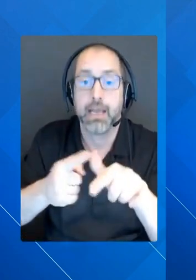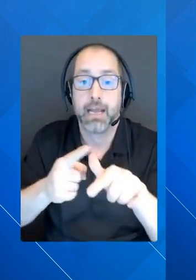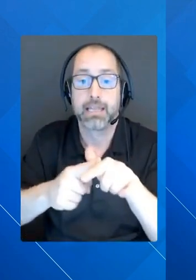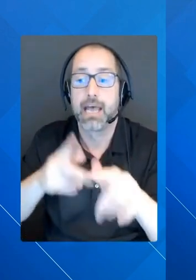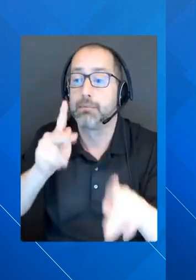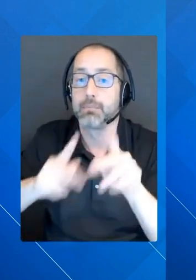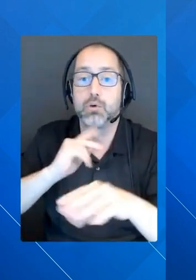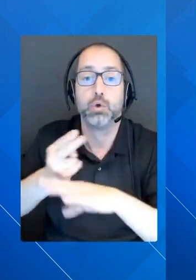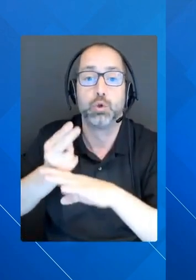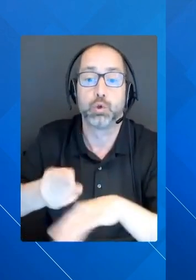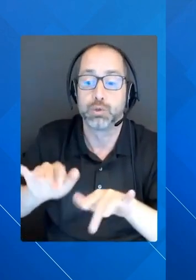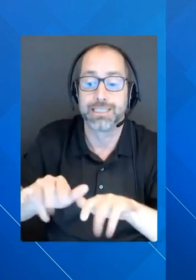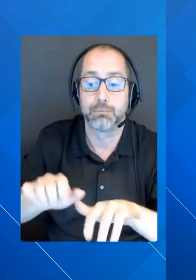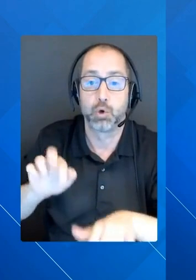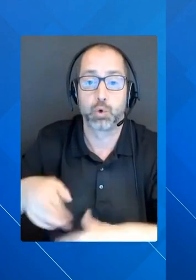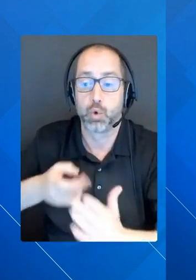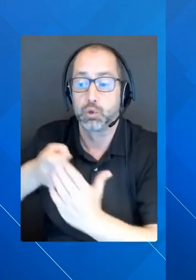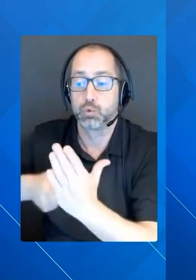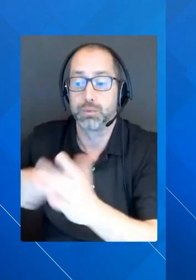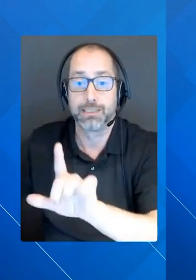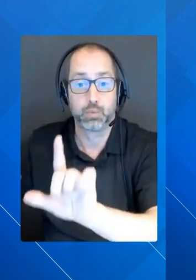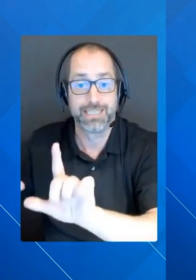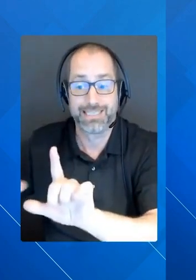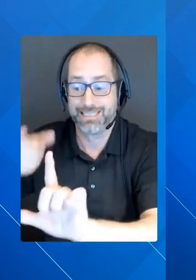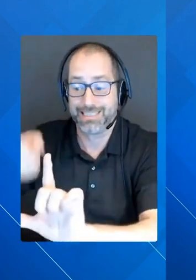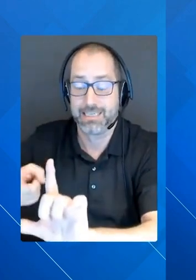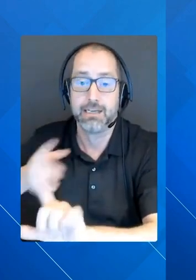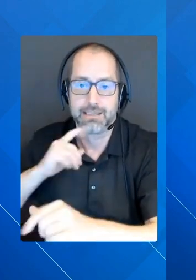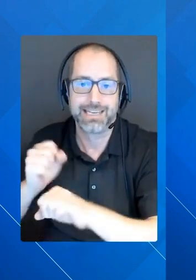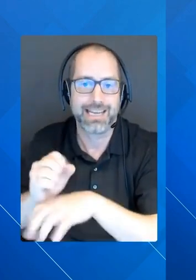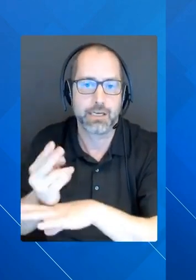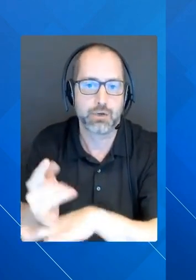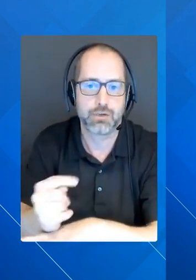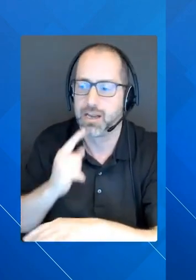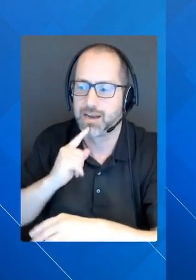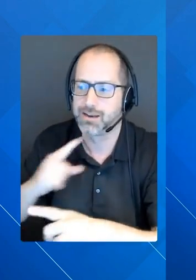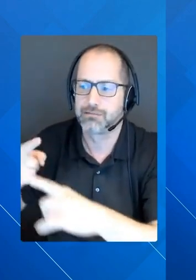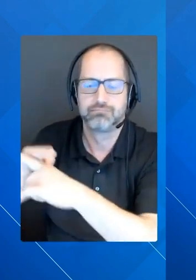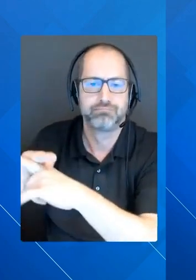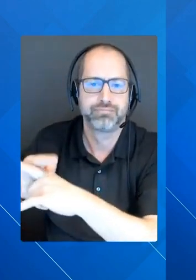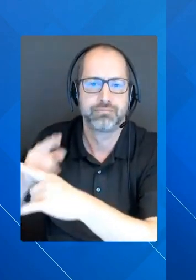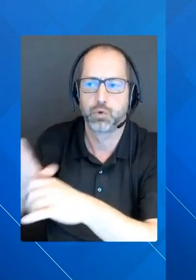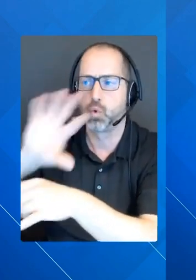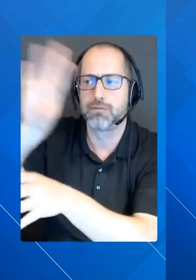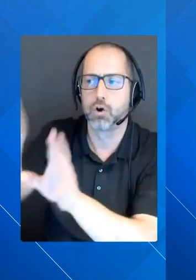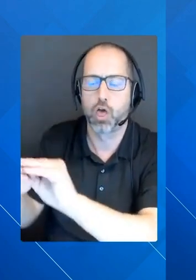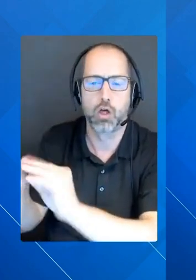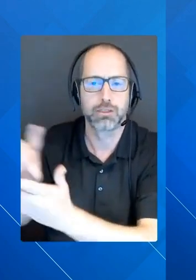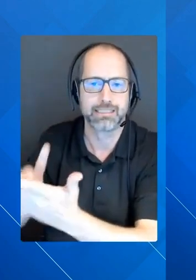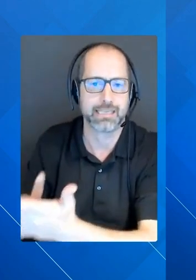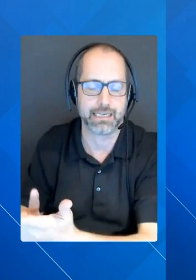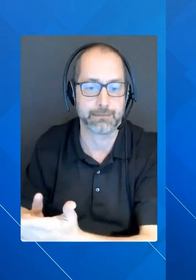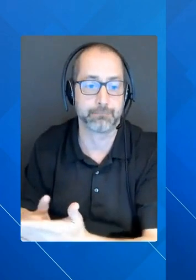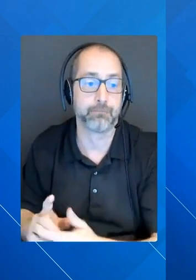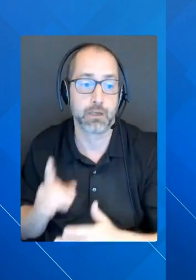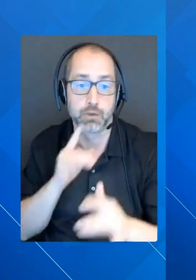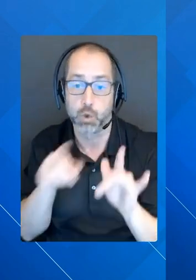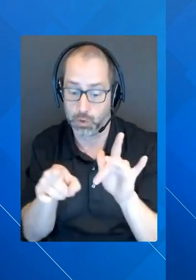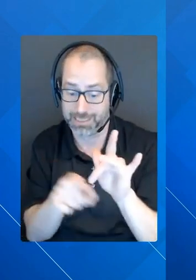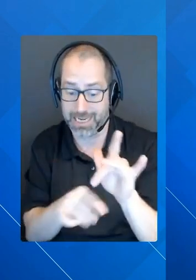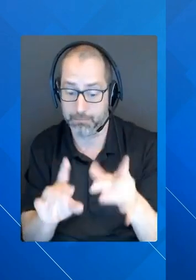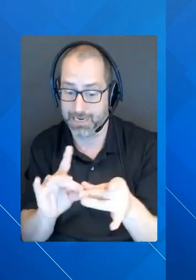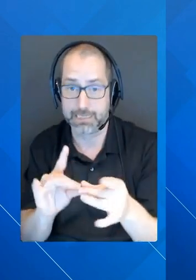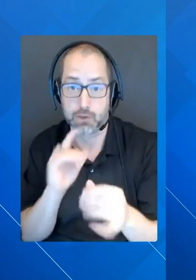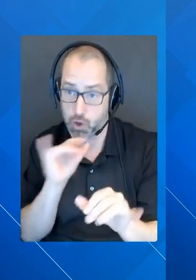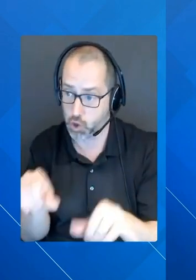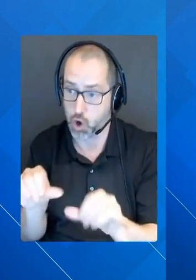a keyboard or screen reader can use it, and it doesn't get in the way of the overall design when it's not needed. These skip links are actually more common than